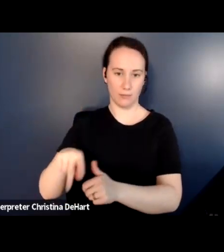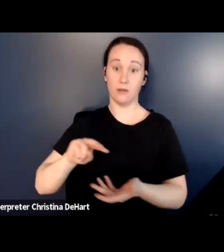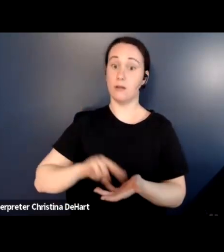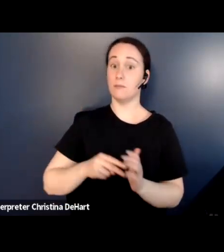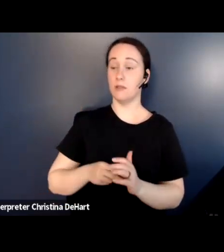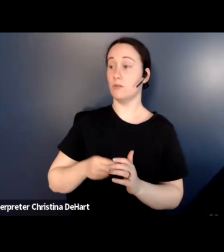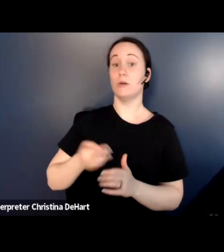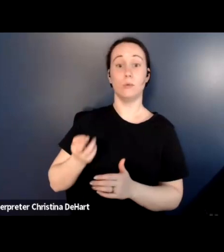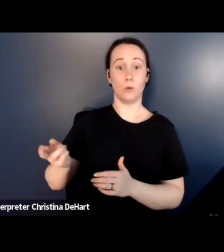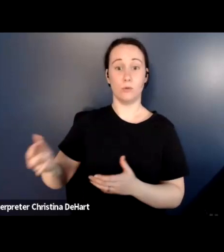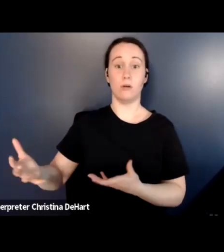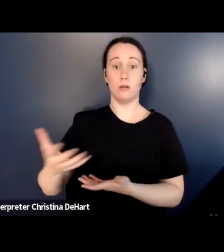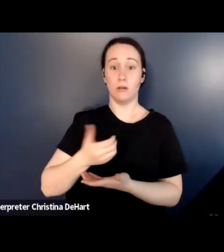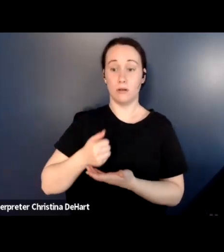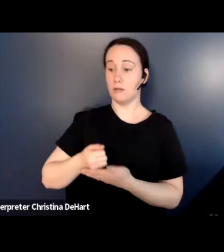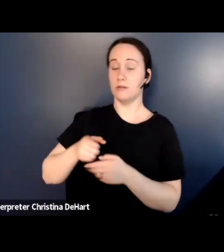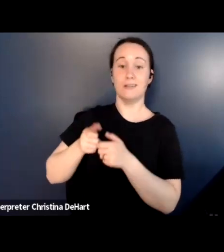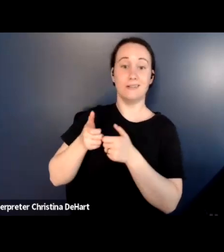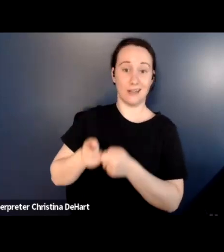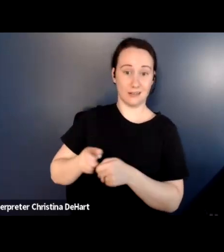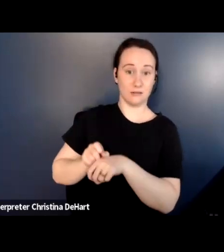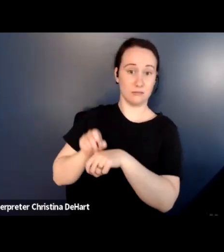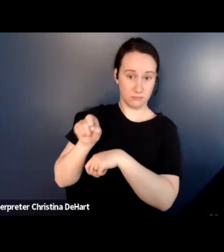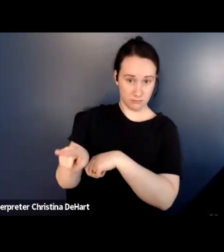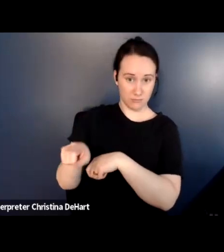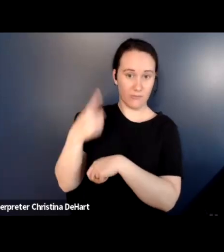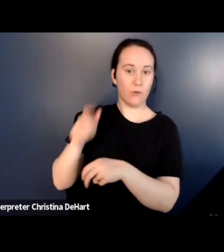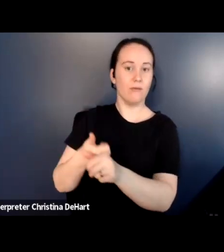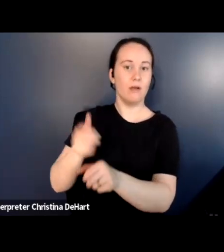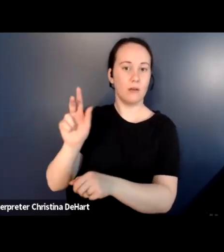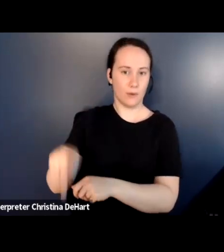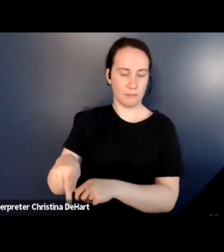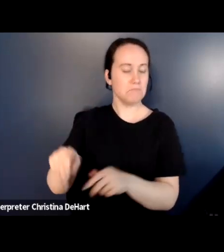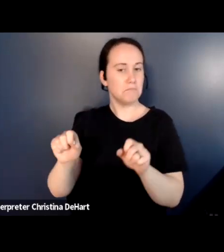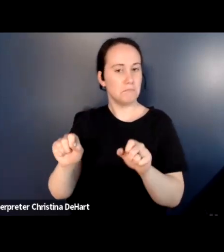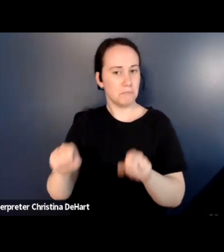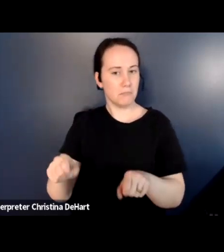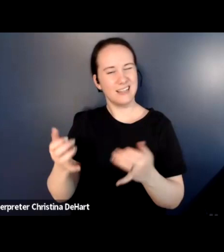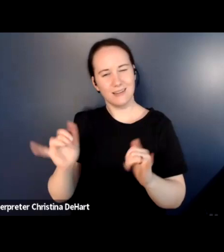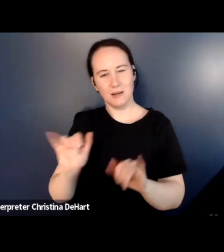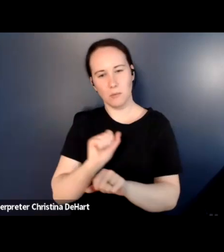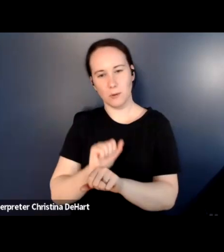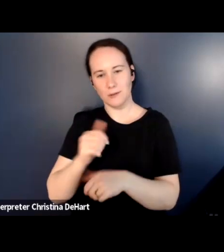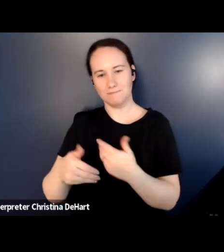or perform follow-up by text after that interaction.